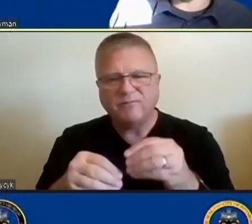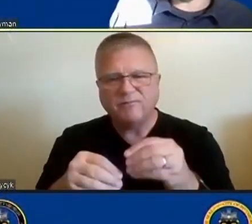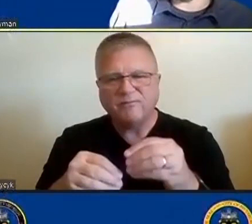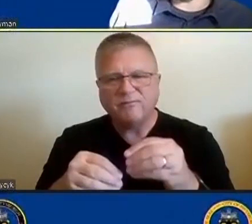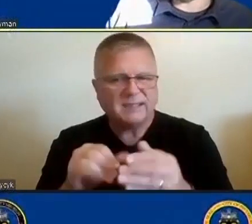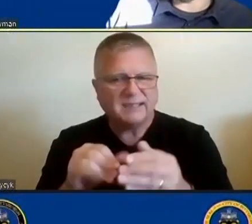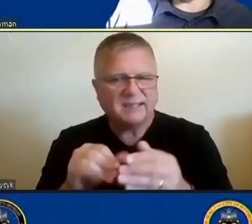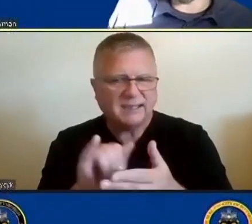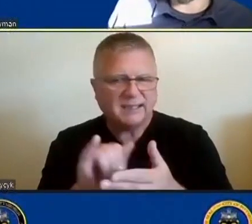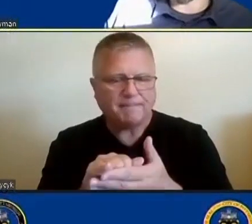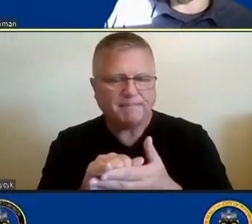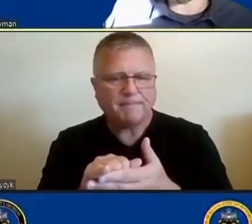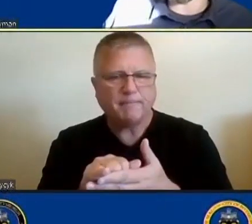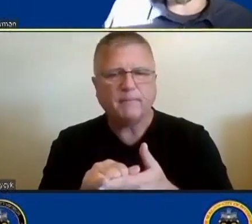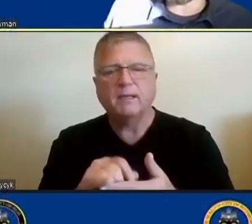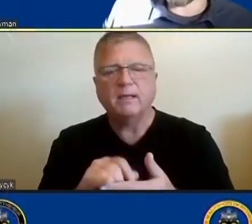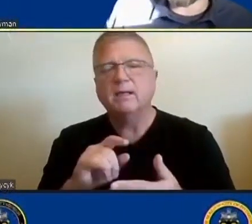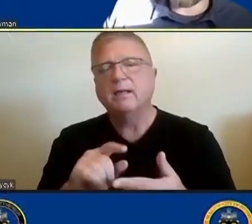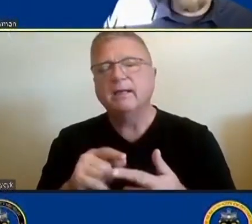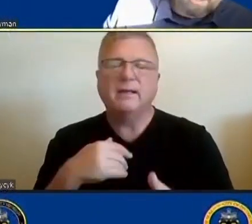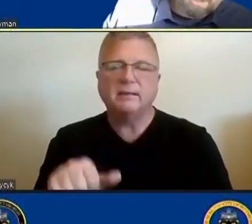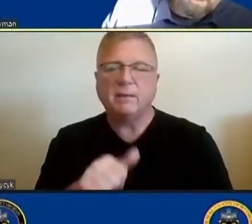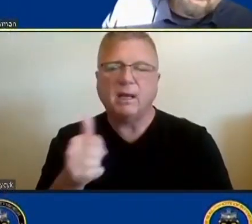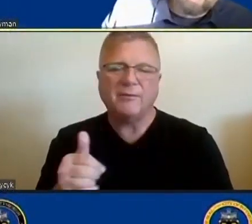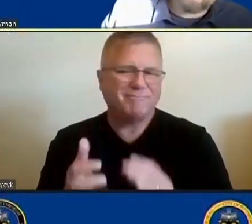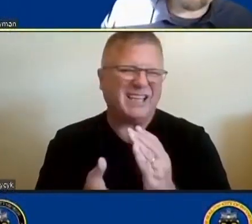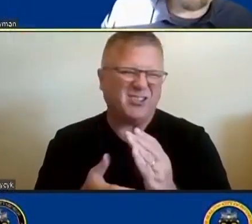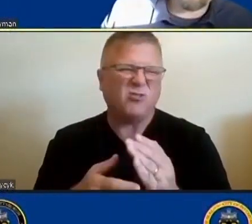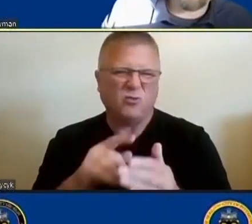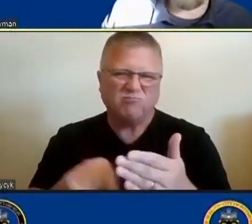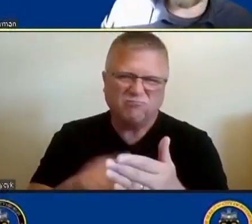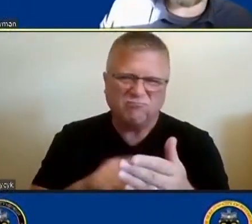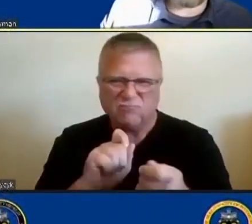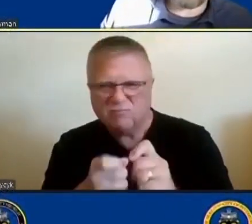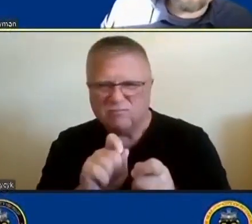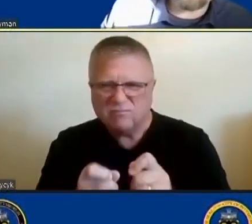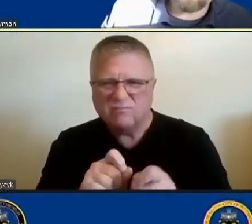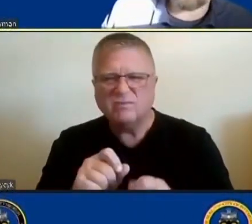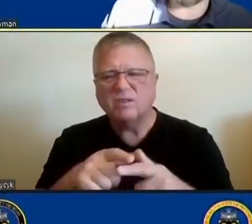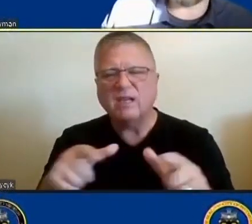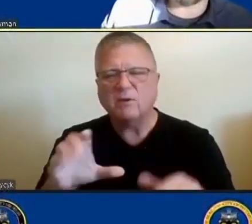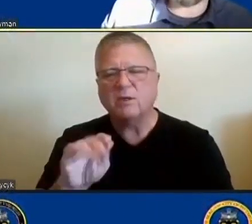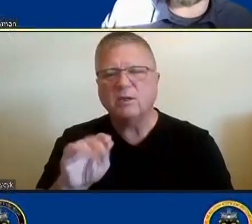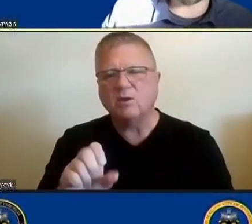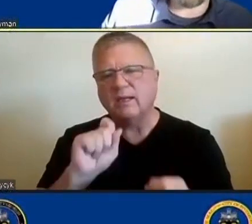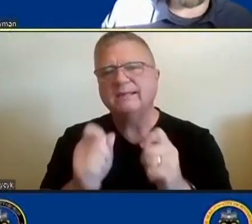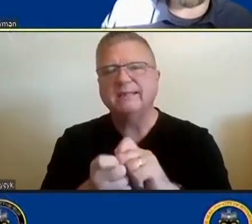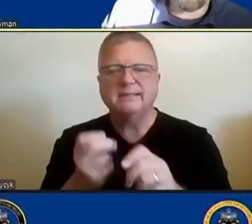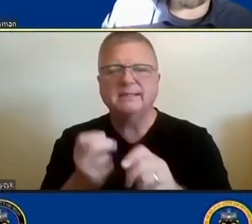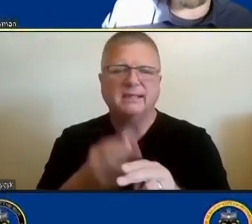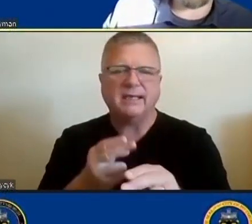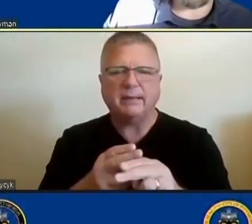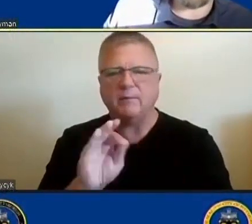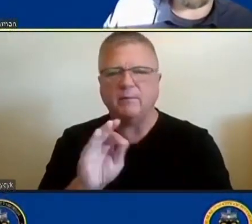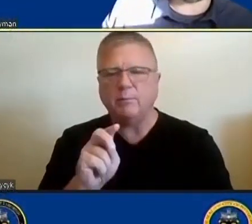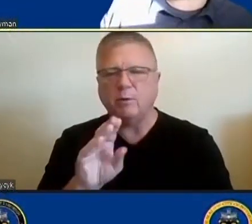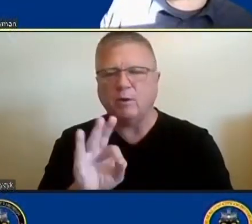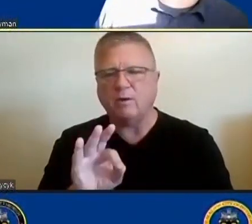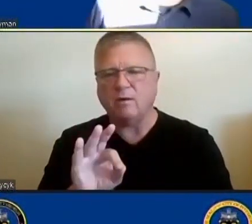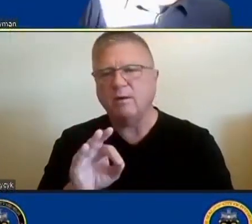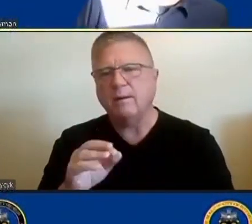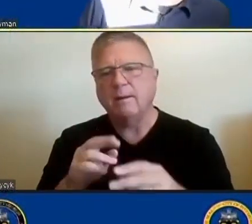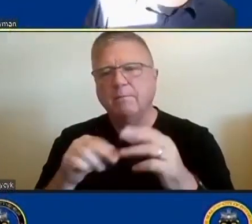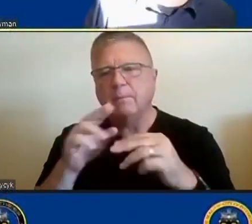there were some other technical corrections to the language of the code, such as changing the name of Bureau of Building Inspections to Department of